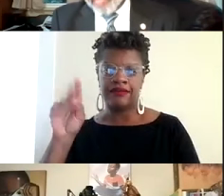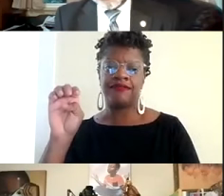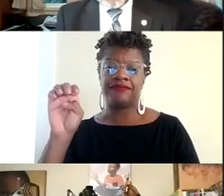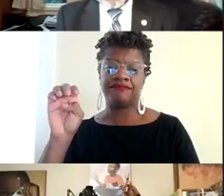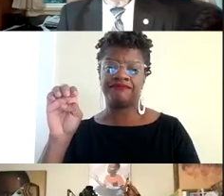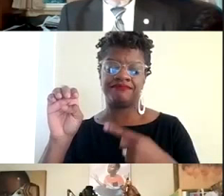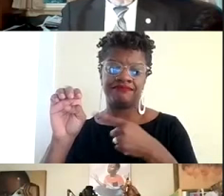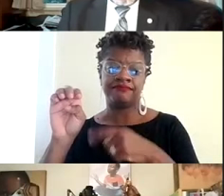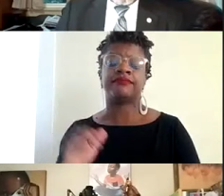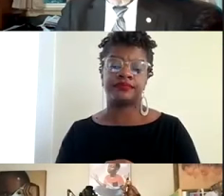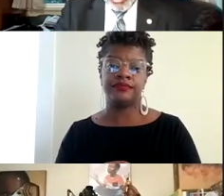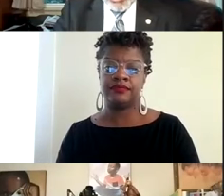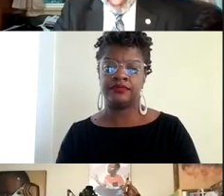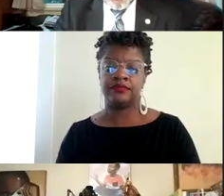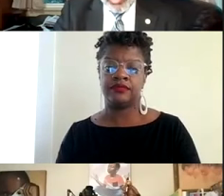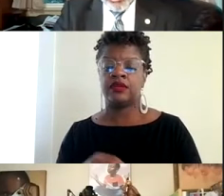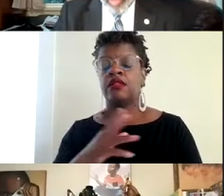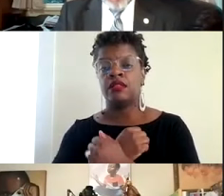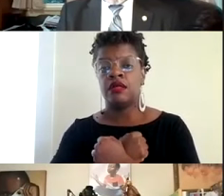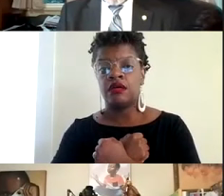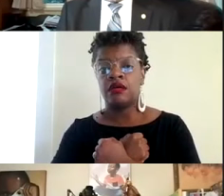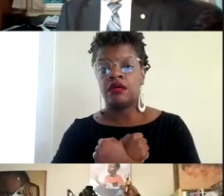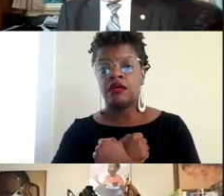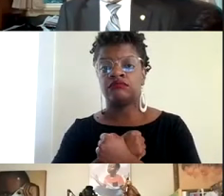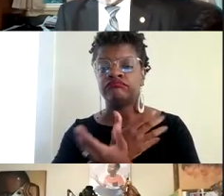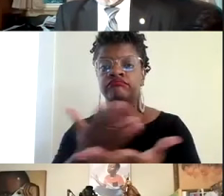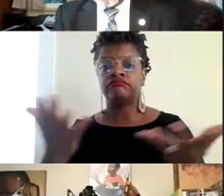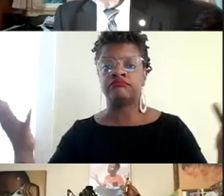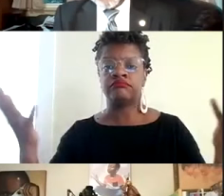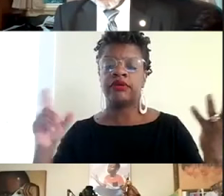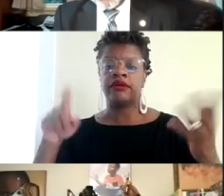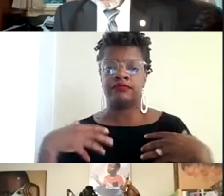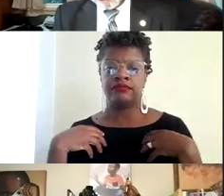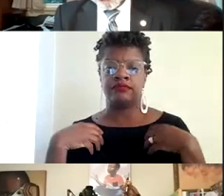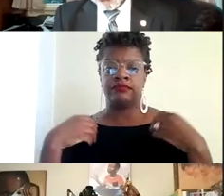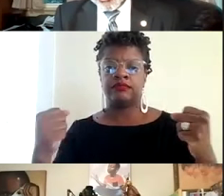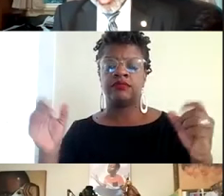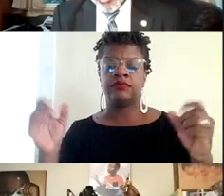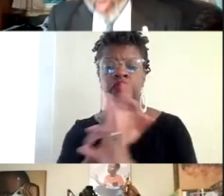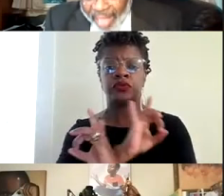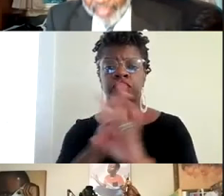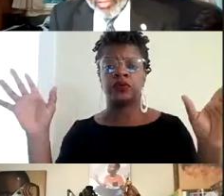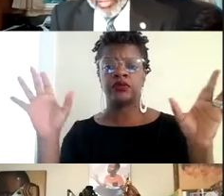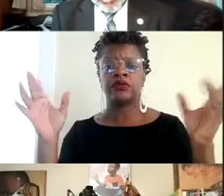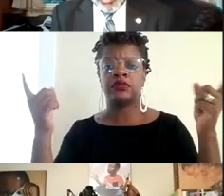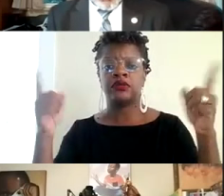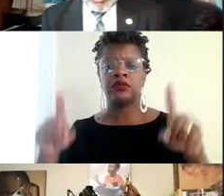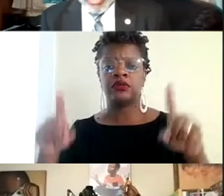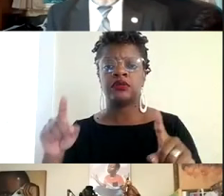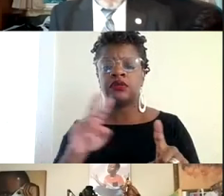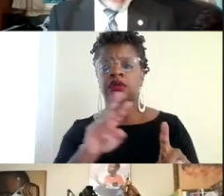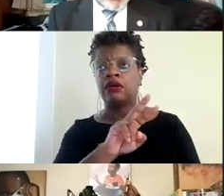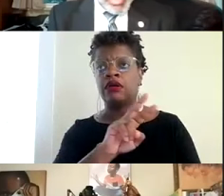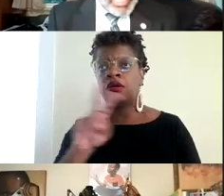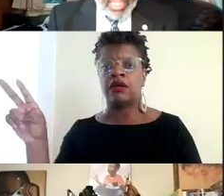giving of love. And giving love requires courage, my friends. A crisis is a terrible thing